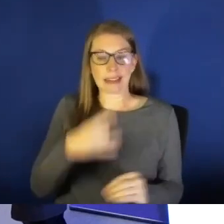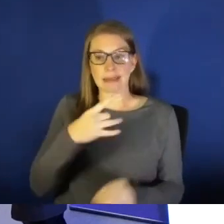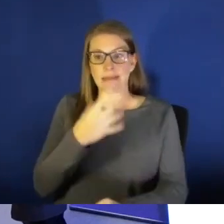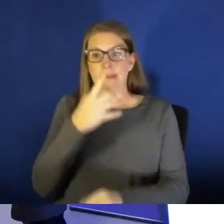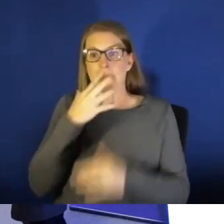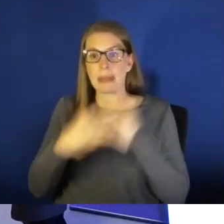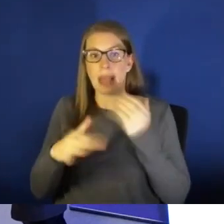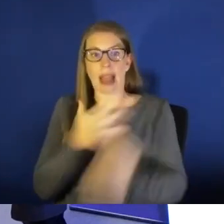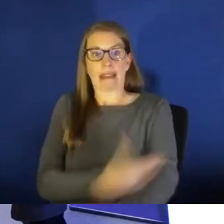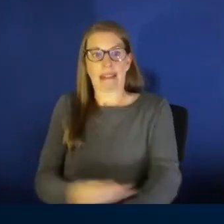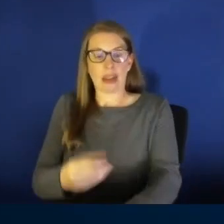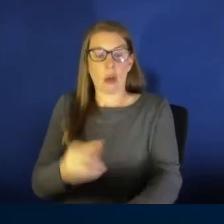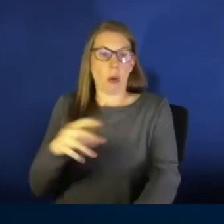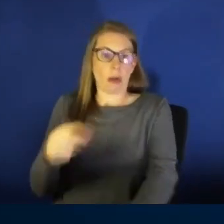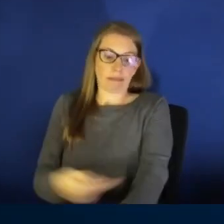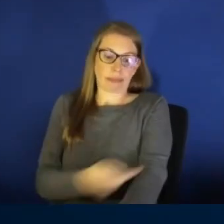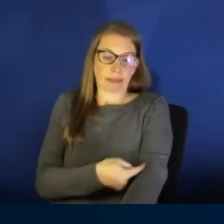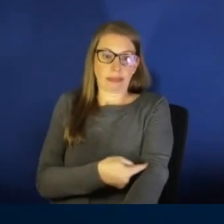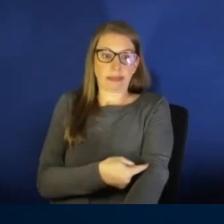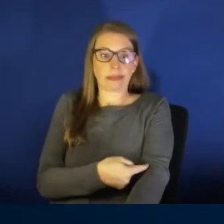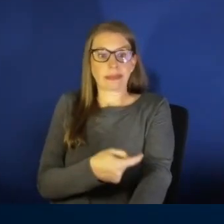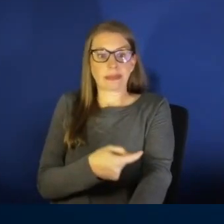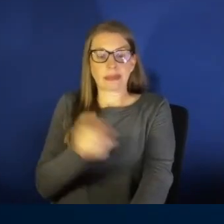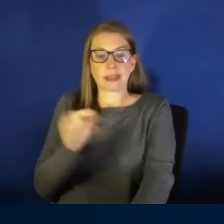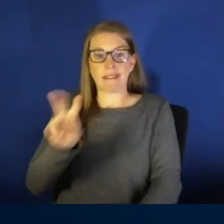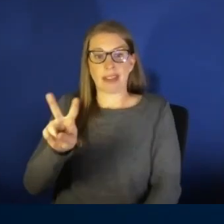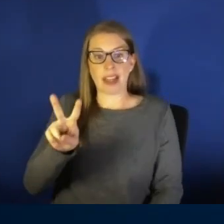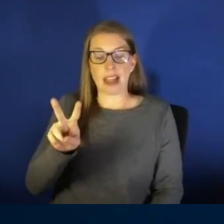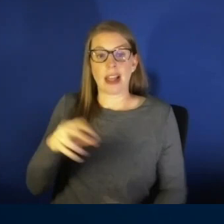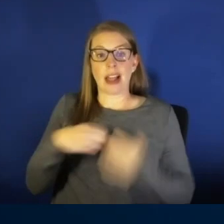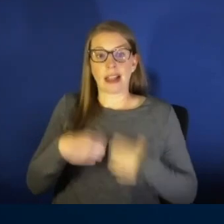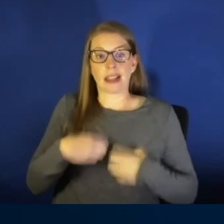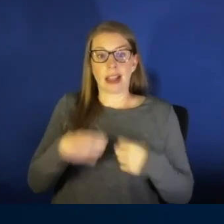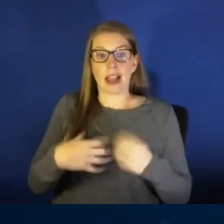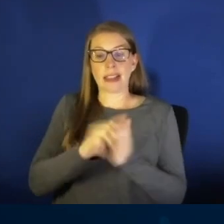IV put in. Does lung cancer screening require that?